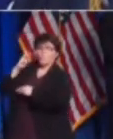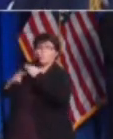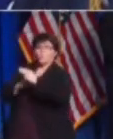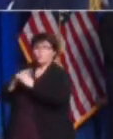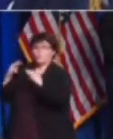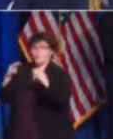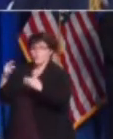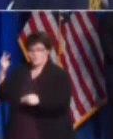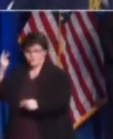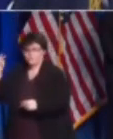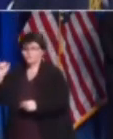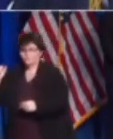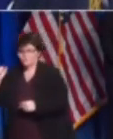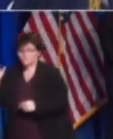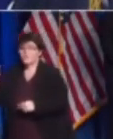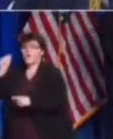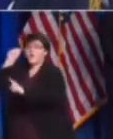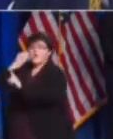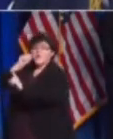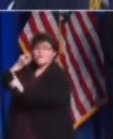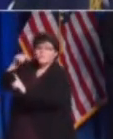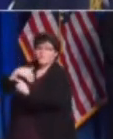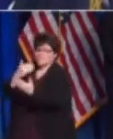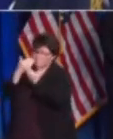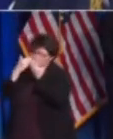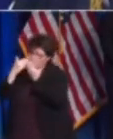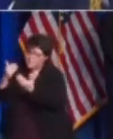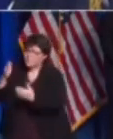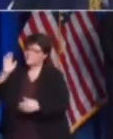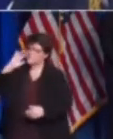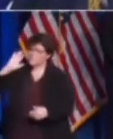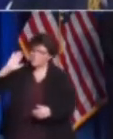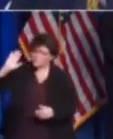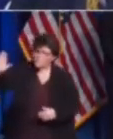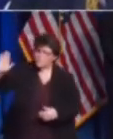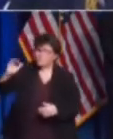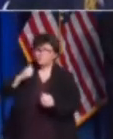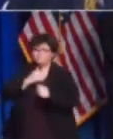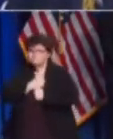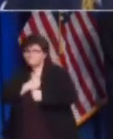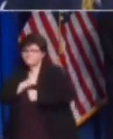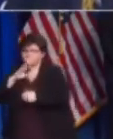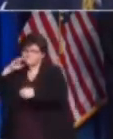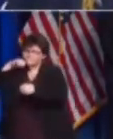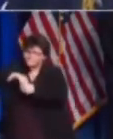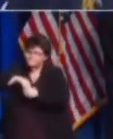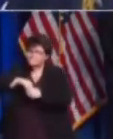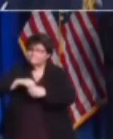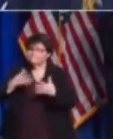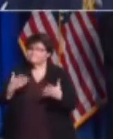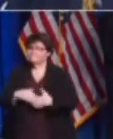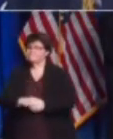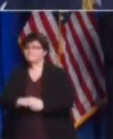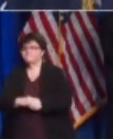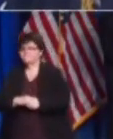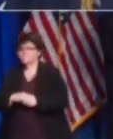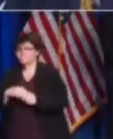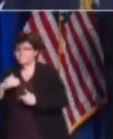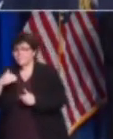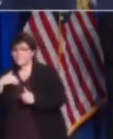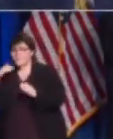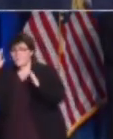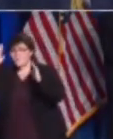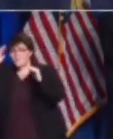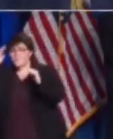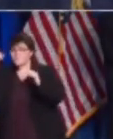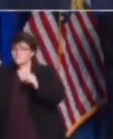Aunt Mary, thank you for your service, and I hope to take the fighting spirit that my dad